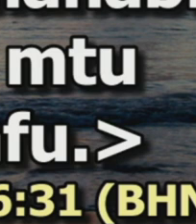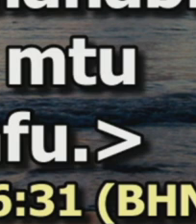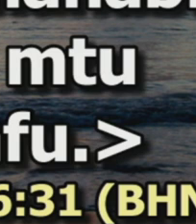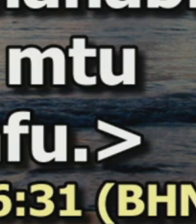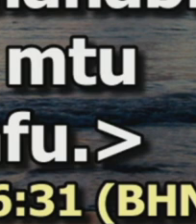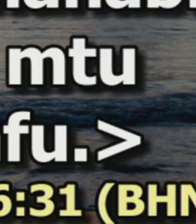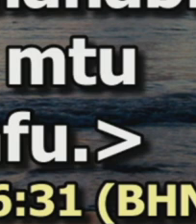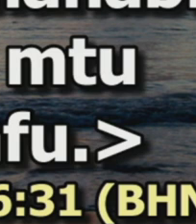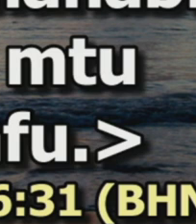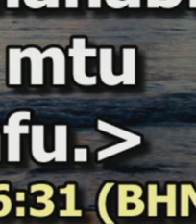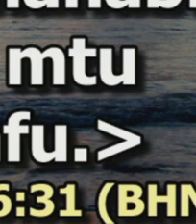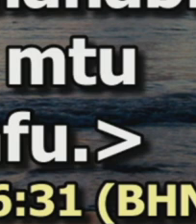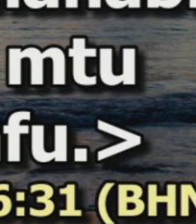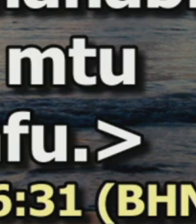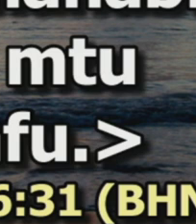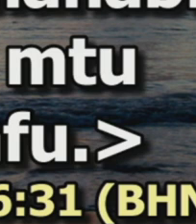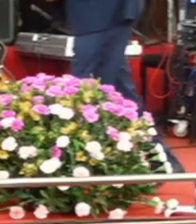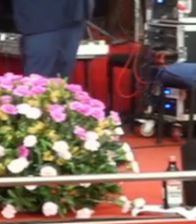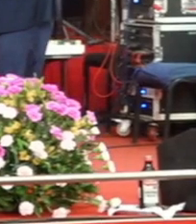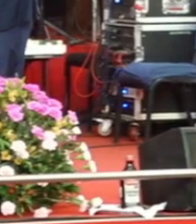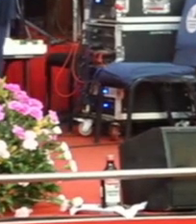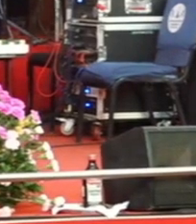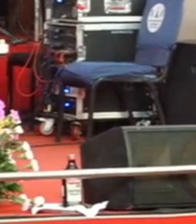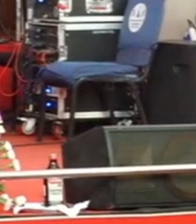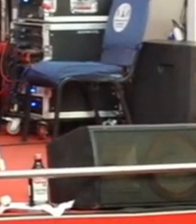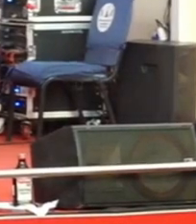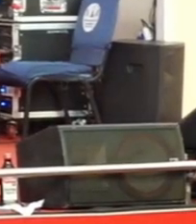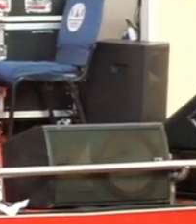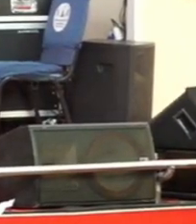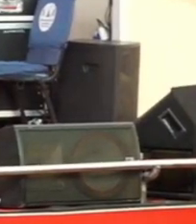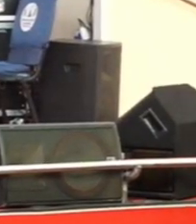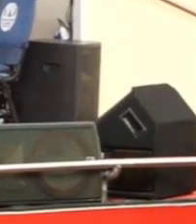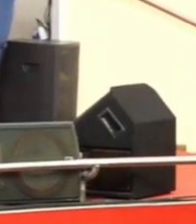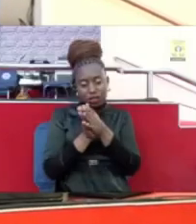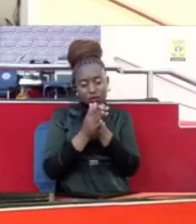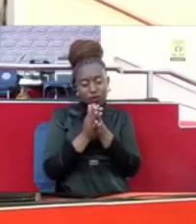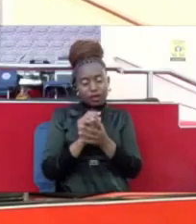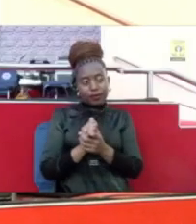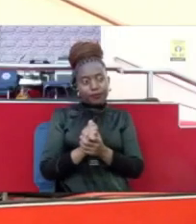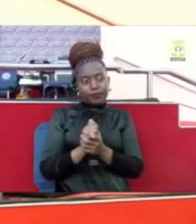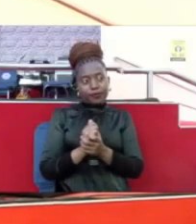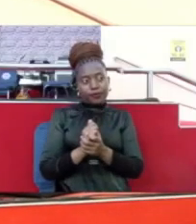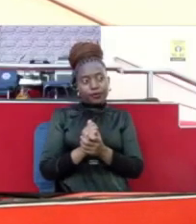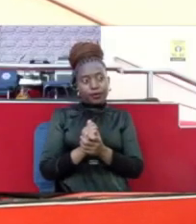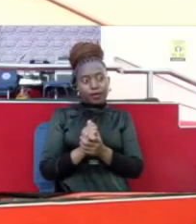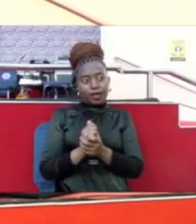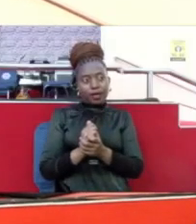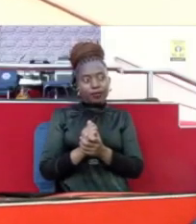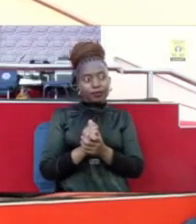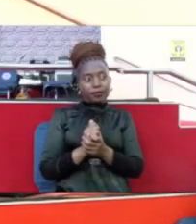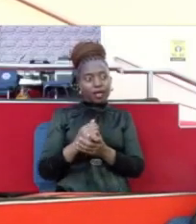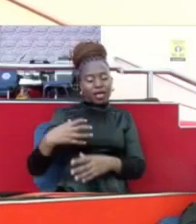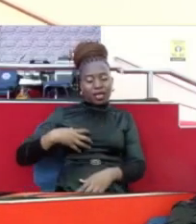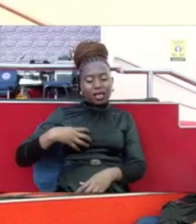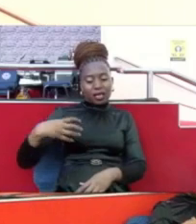You know, this is an amazing story. Hii ni hadithi ya kushangaza. This man loved his money